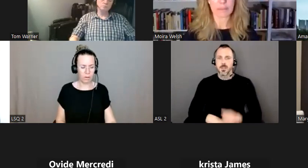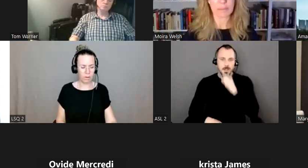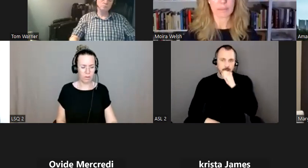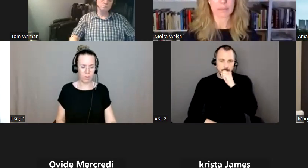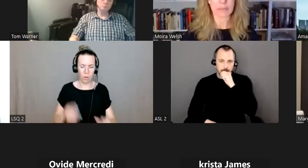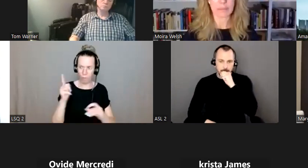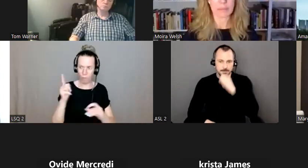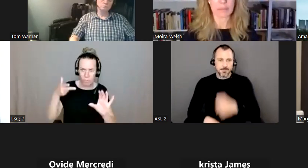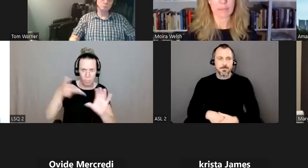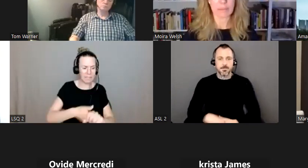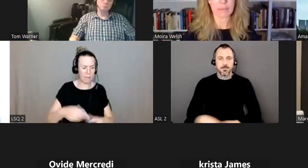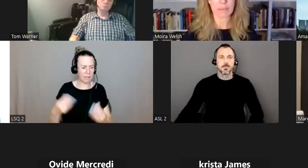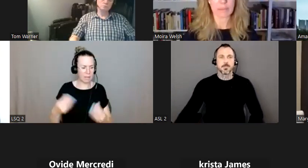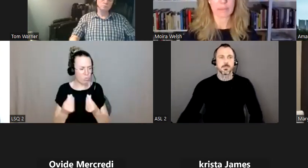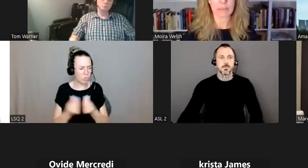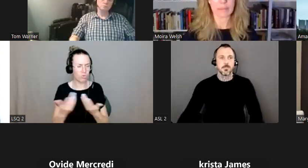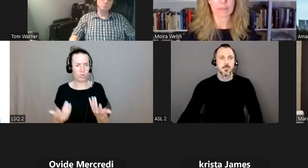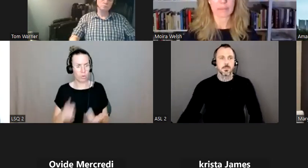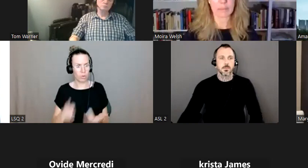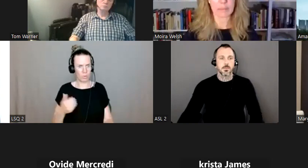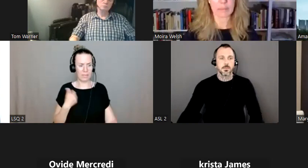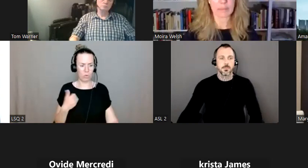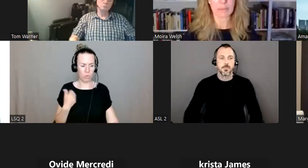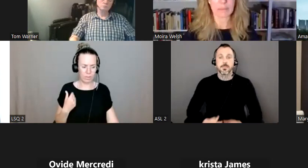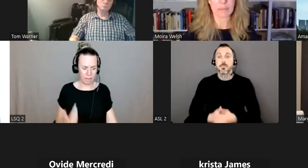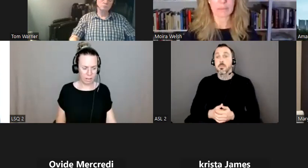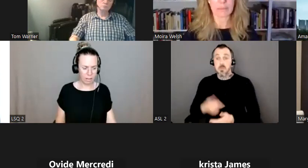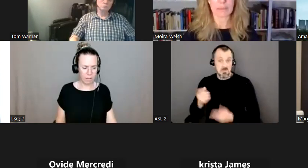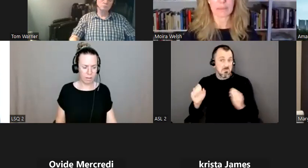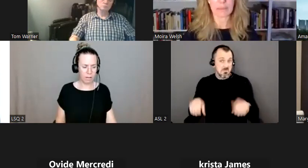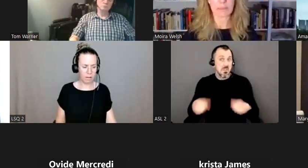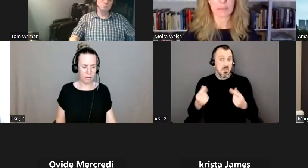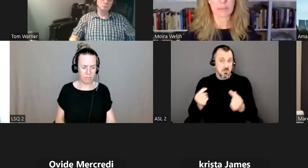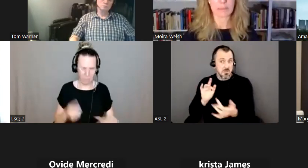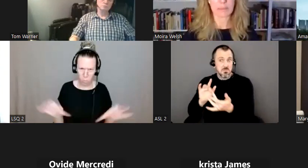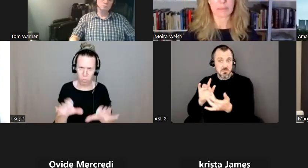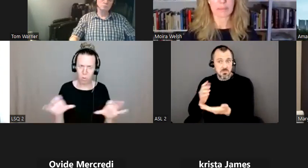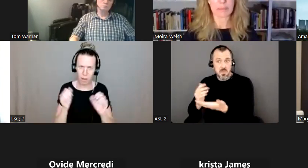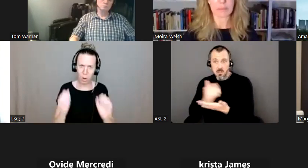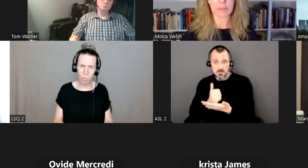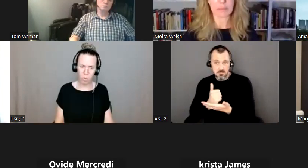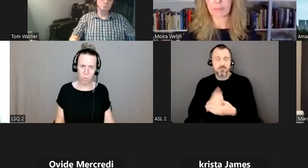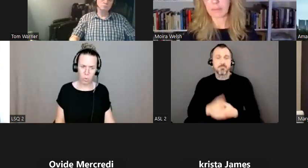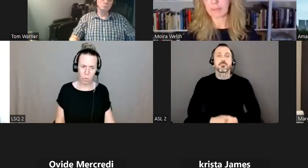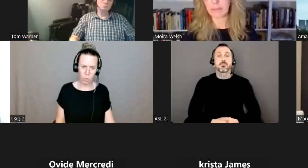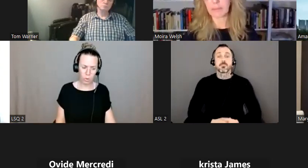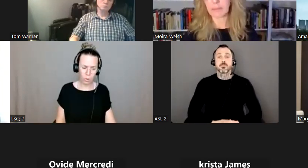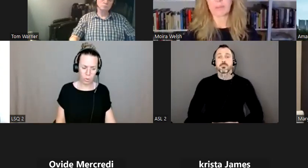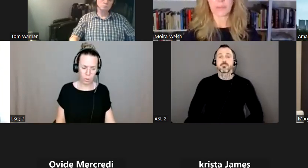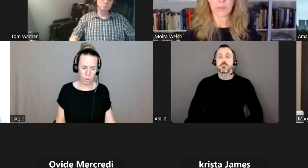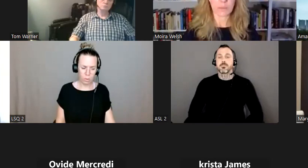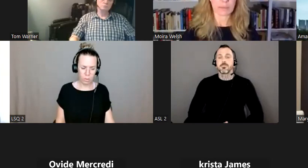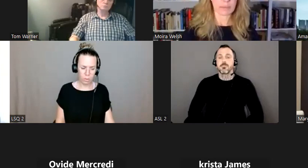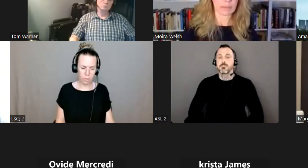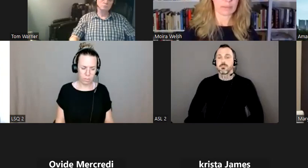practical and doable thing that can happen. At my area of work, there are